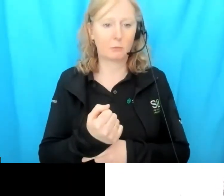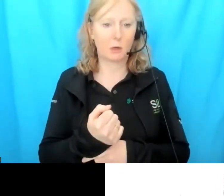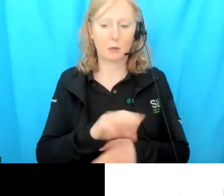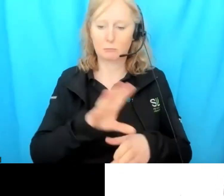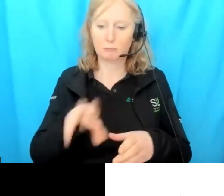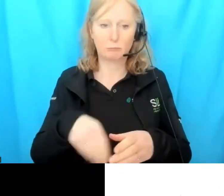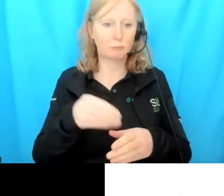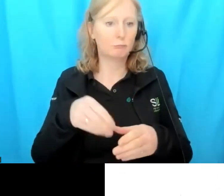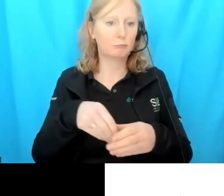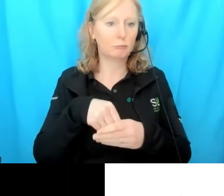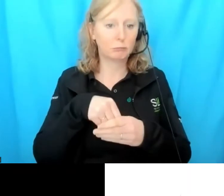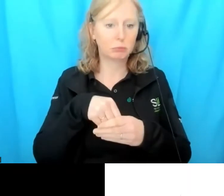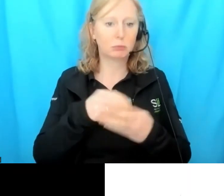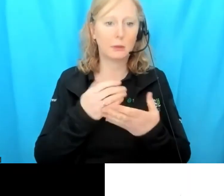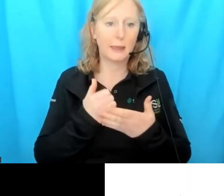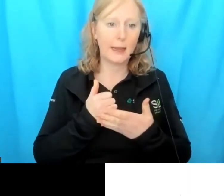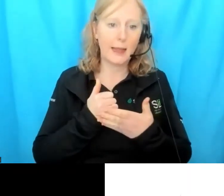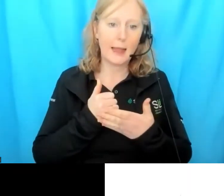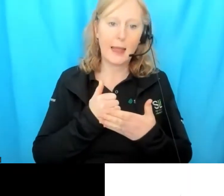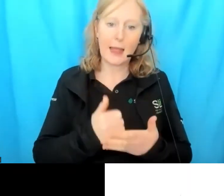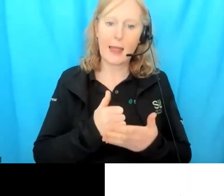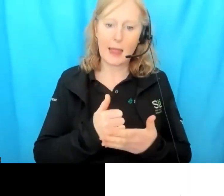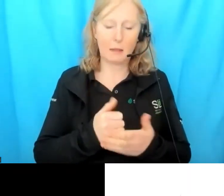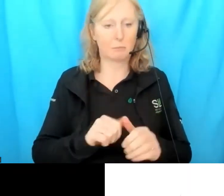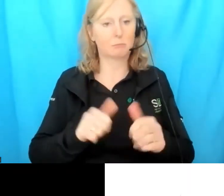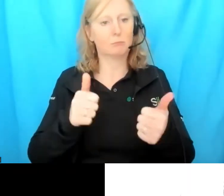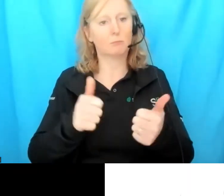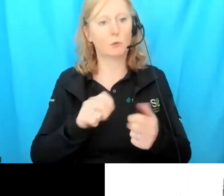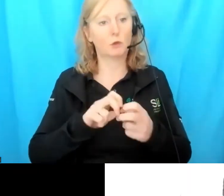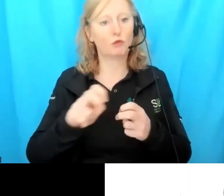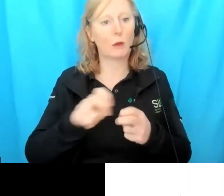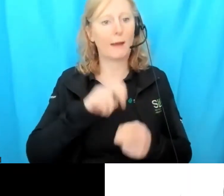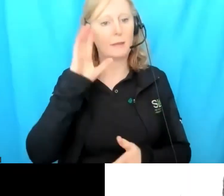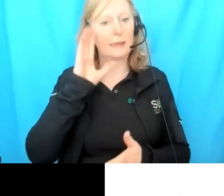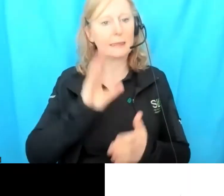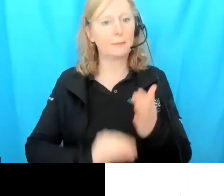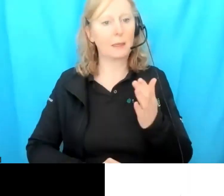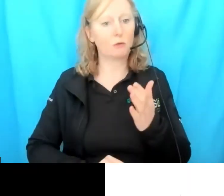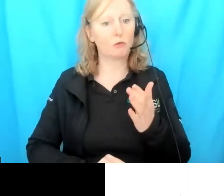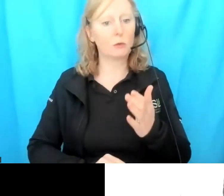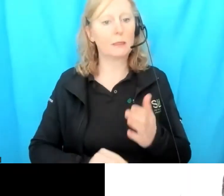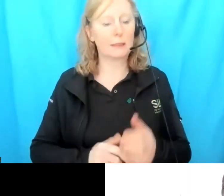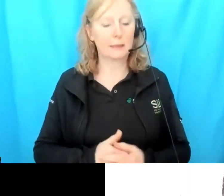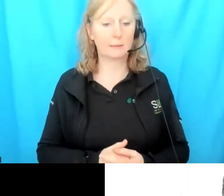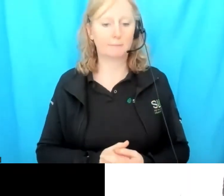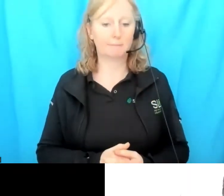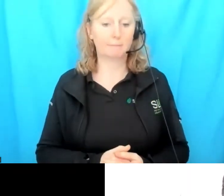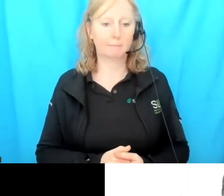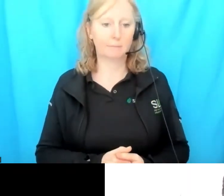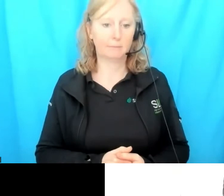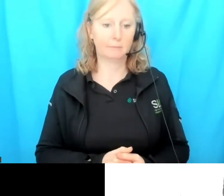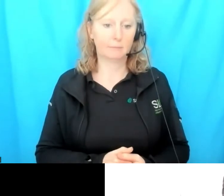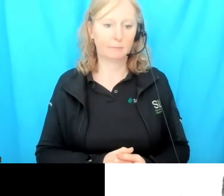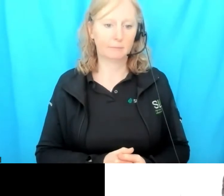collectively to help deliver a great travelling experience for everyone that comes to travel with us.